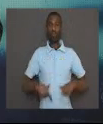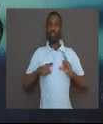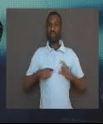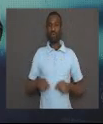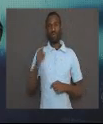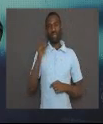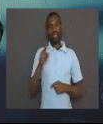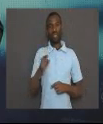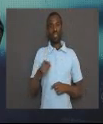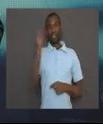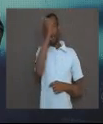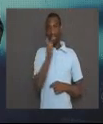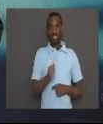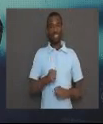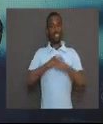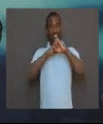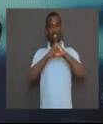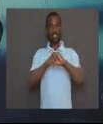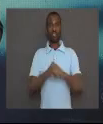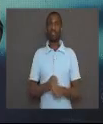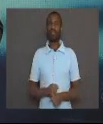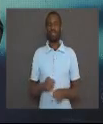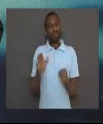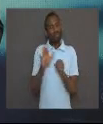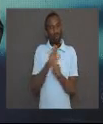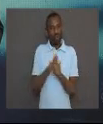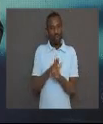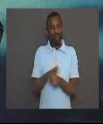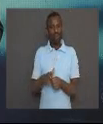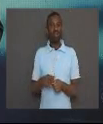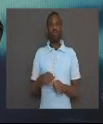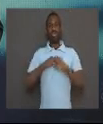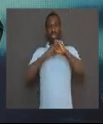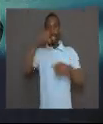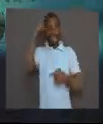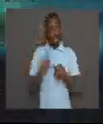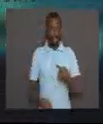weight of the vehicle would never allow it to take off.